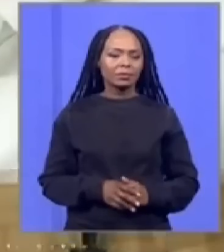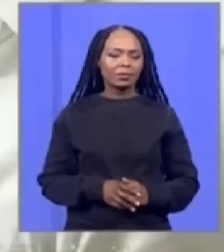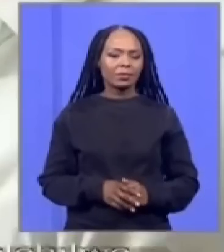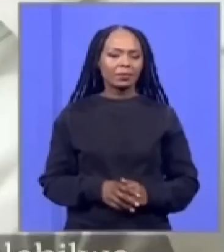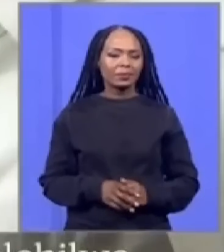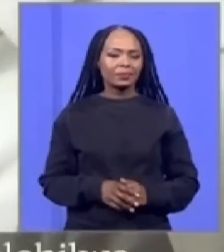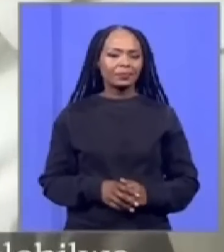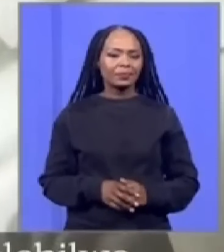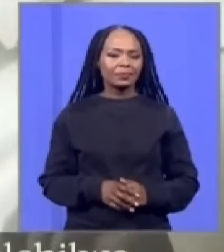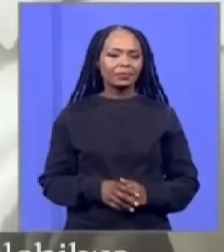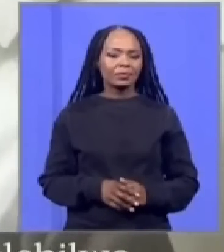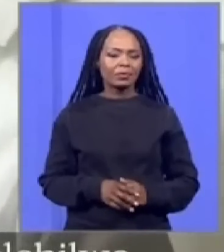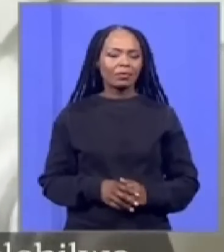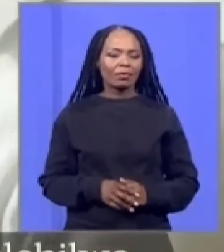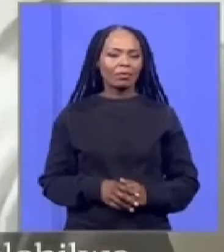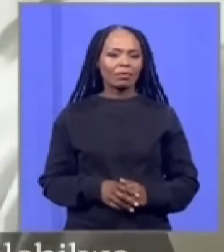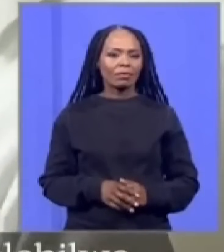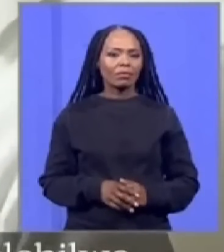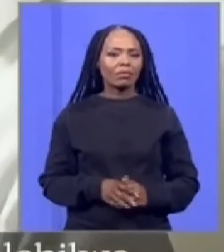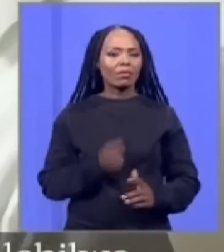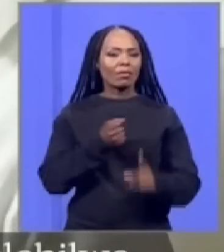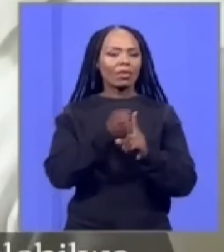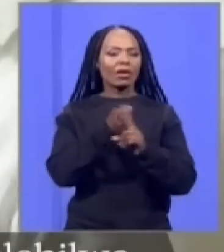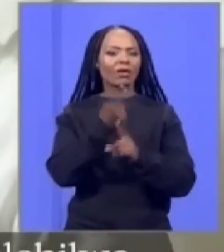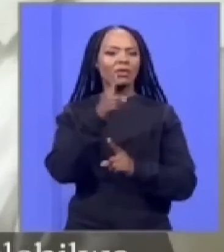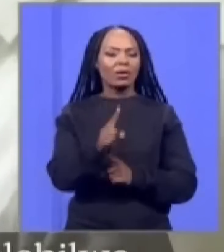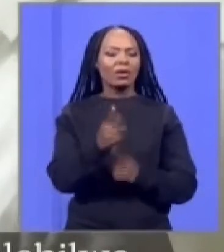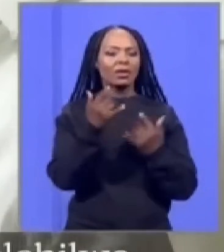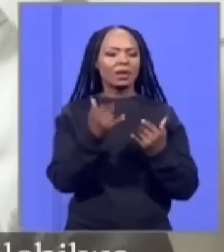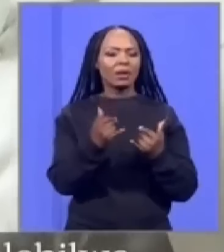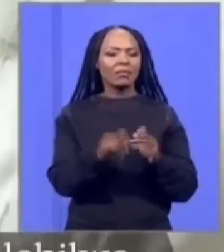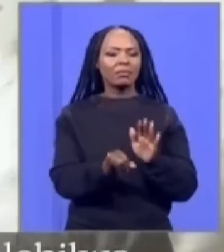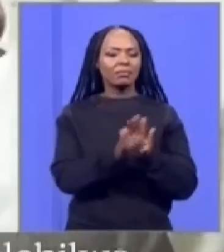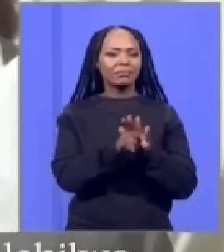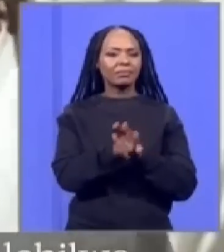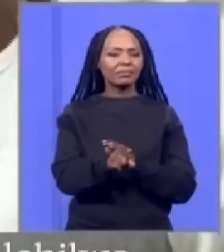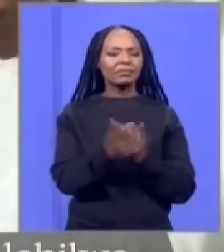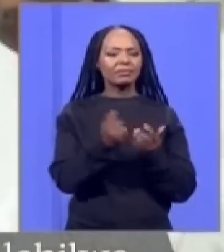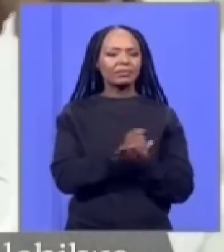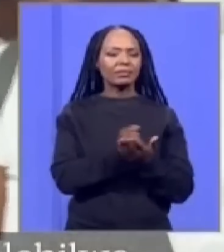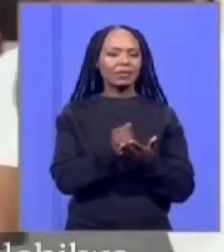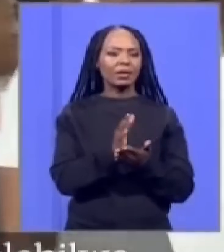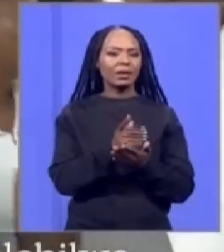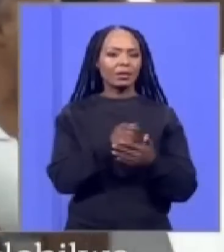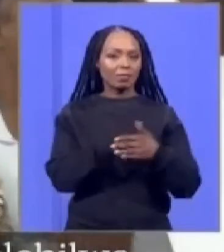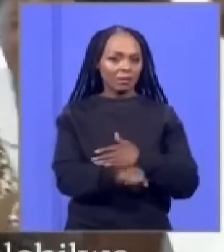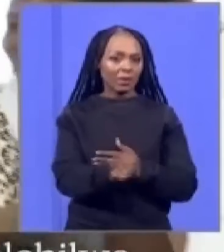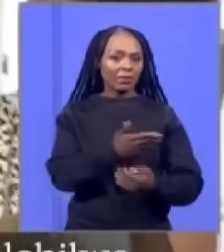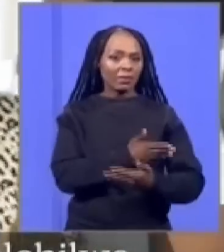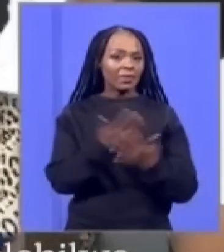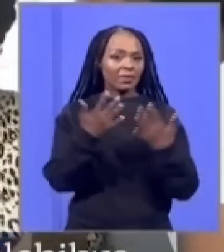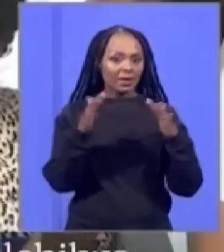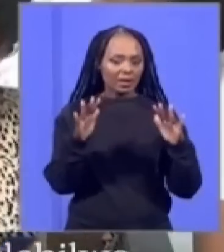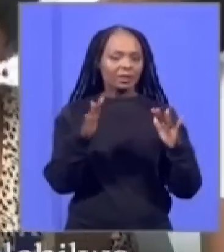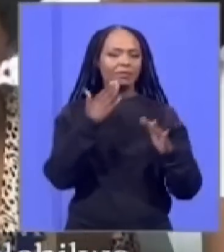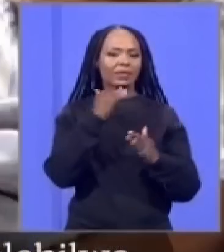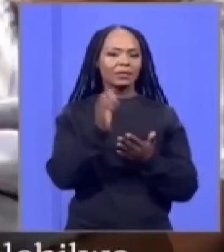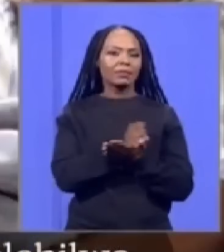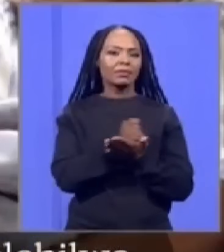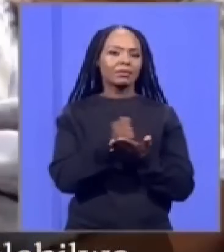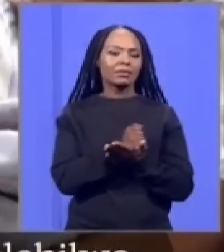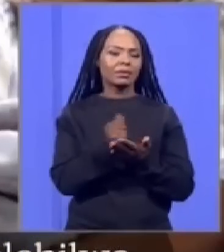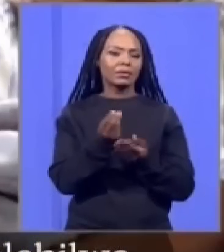This is a campaign for early birth registration where we are saying mothers must register the birth of their children within a period of 30